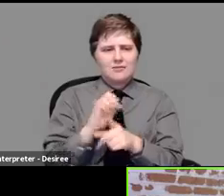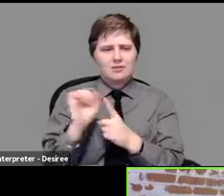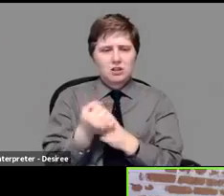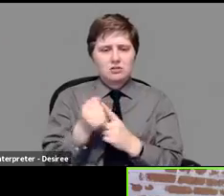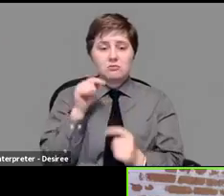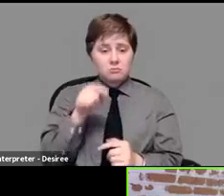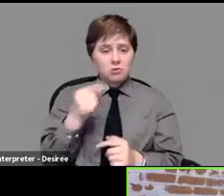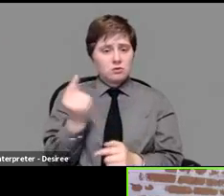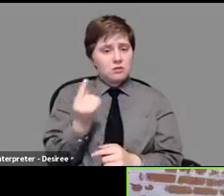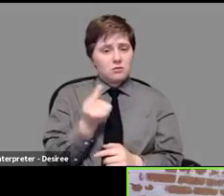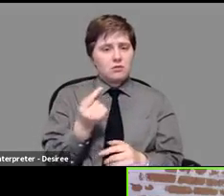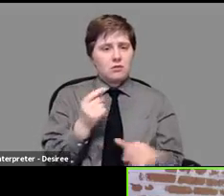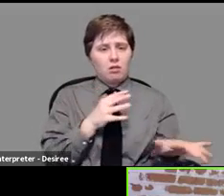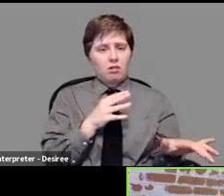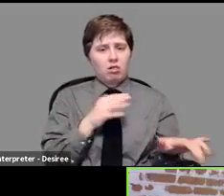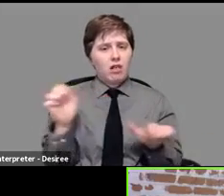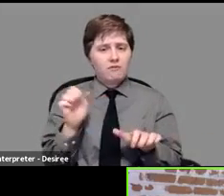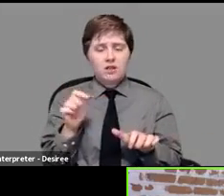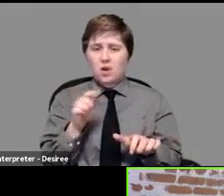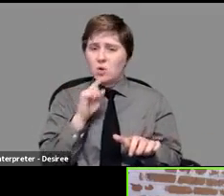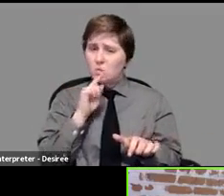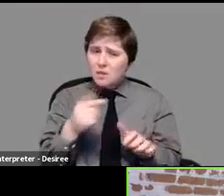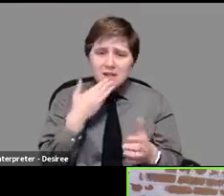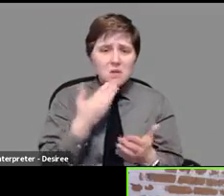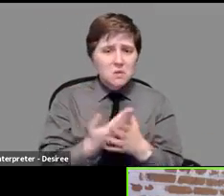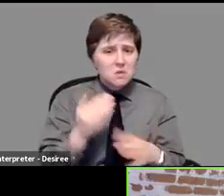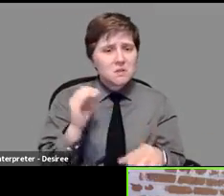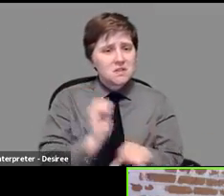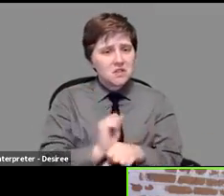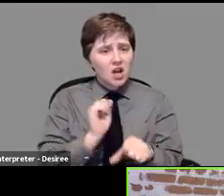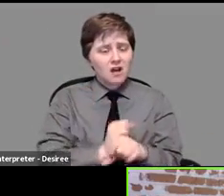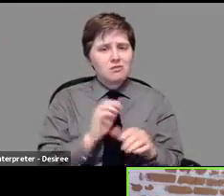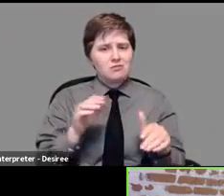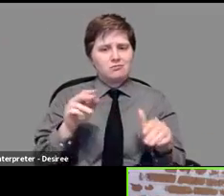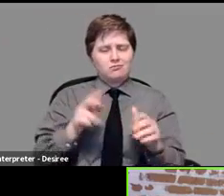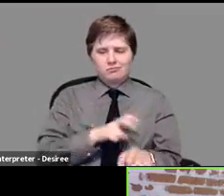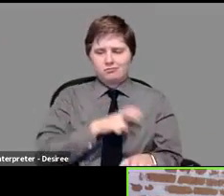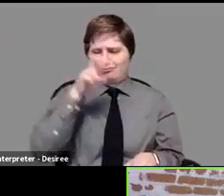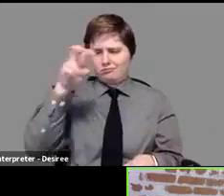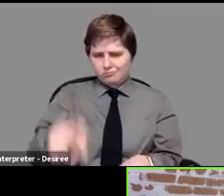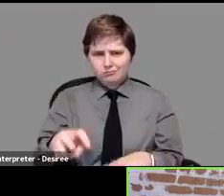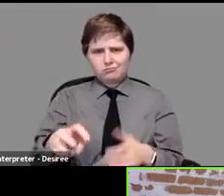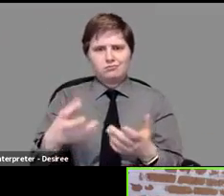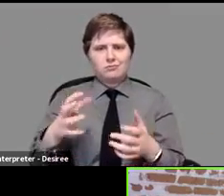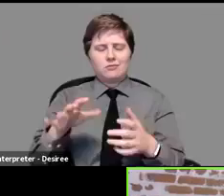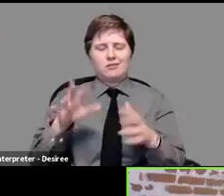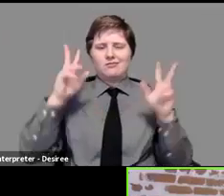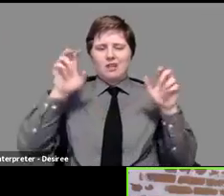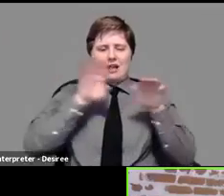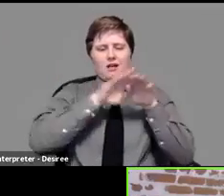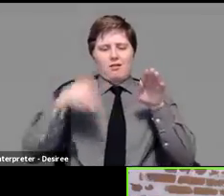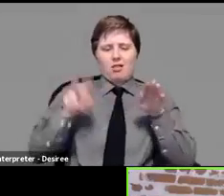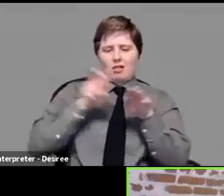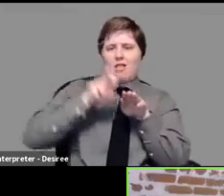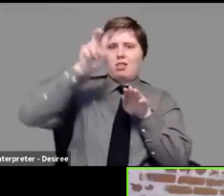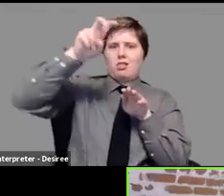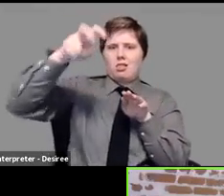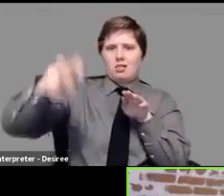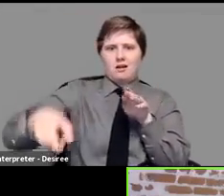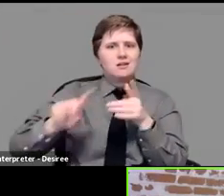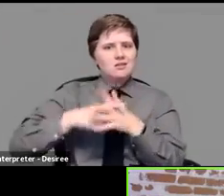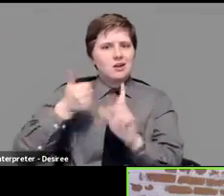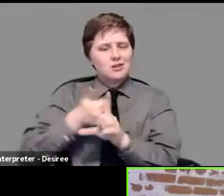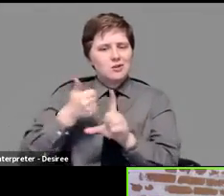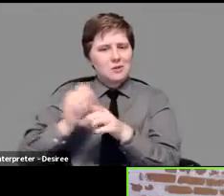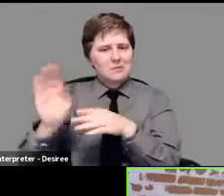who left a really good job to go and jump off, a cliff per se, and starting your own